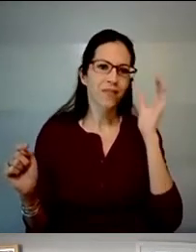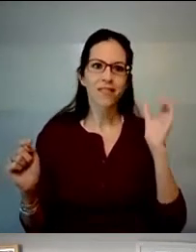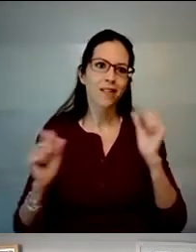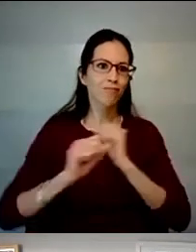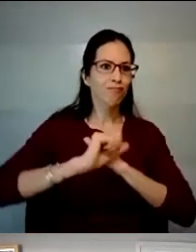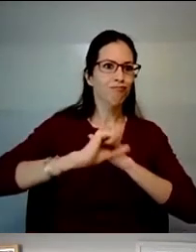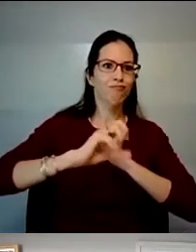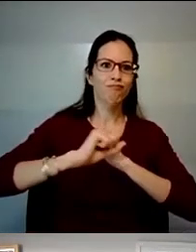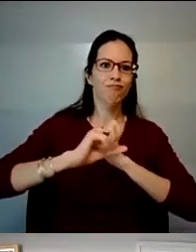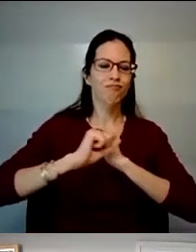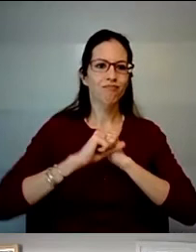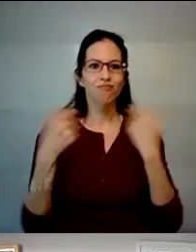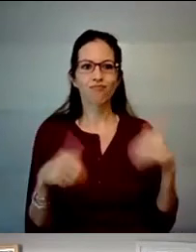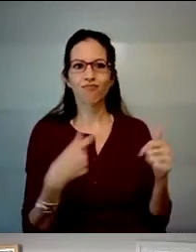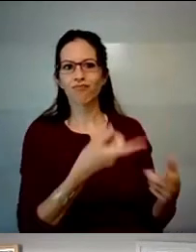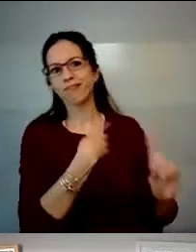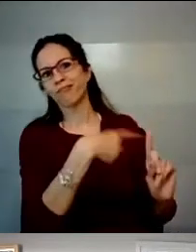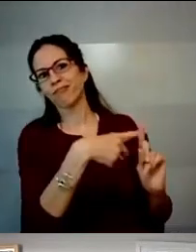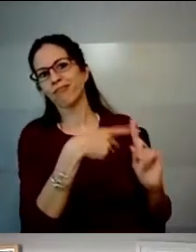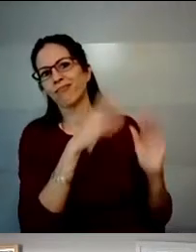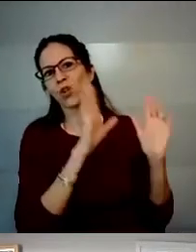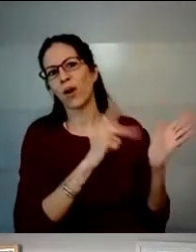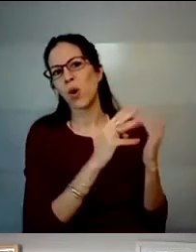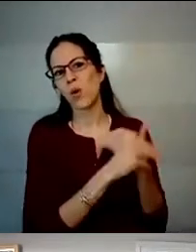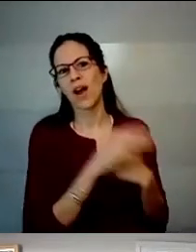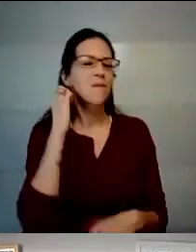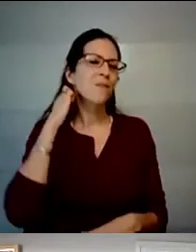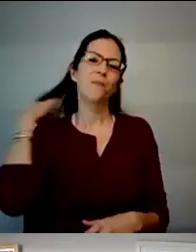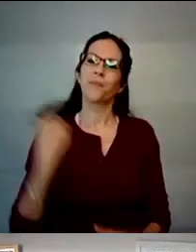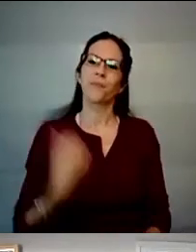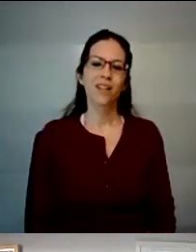publicizing, you know, the great program they put together. So